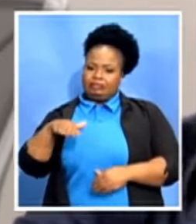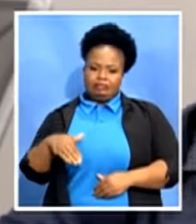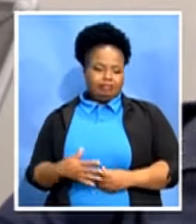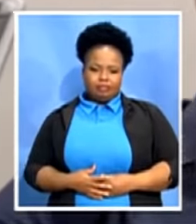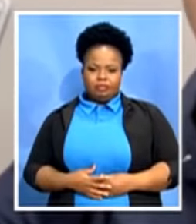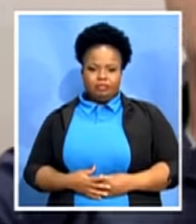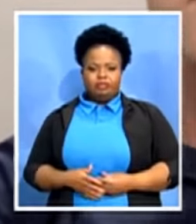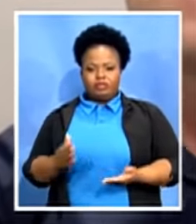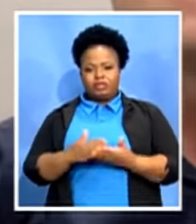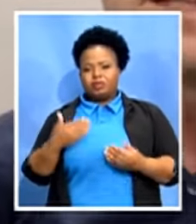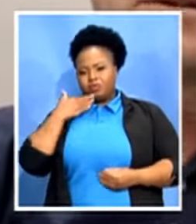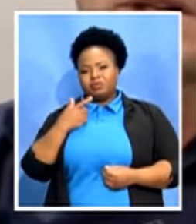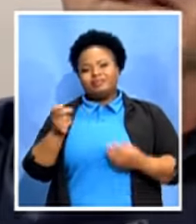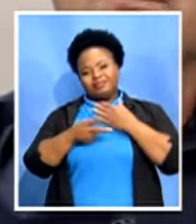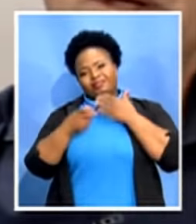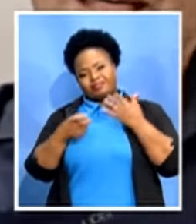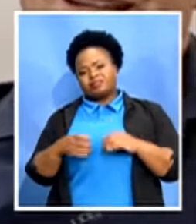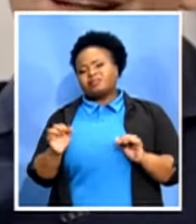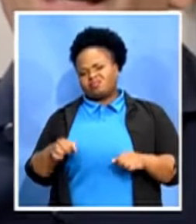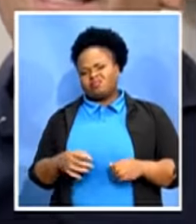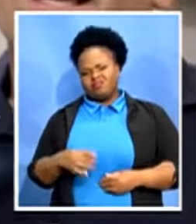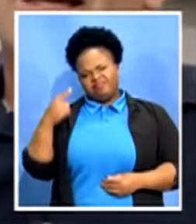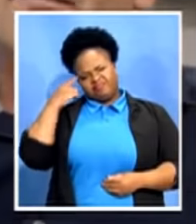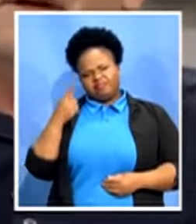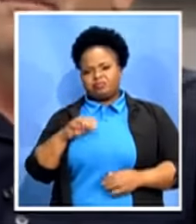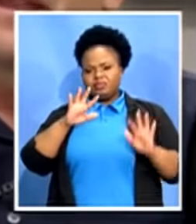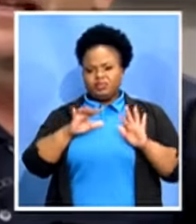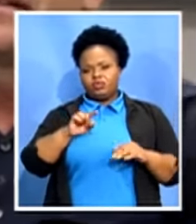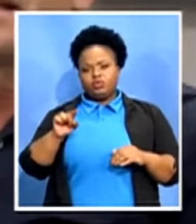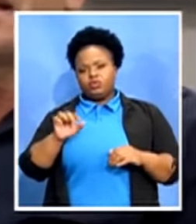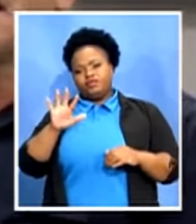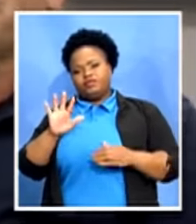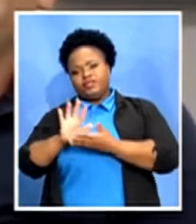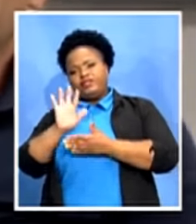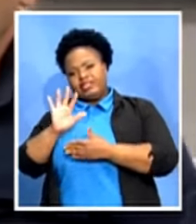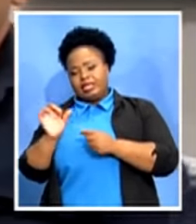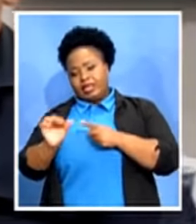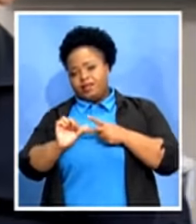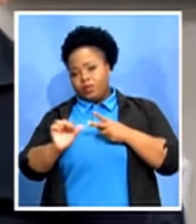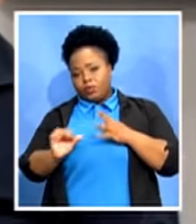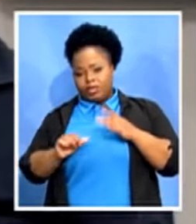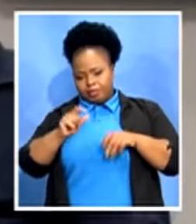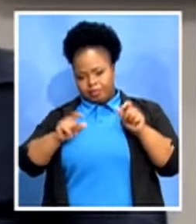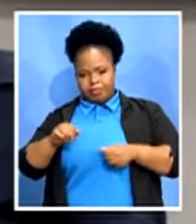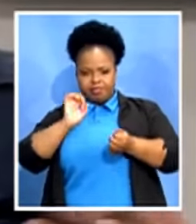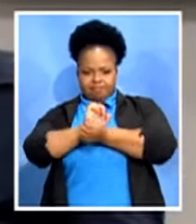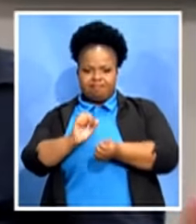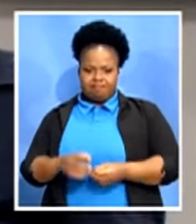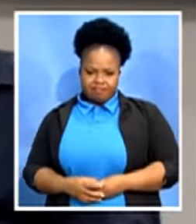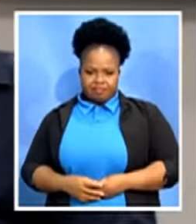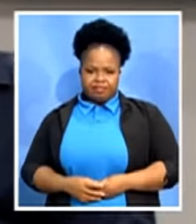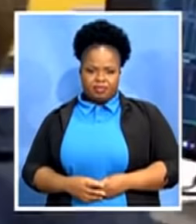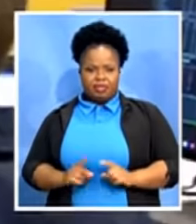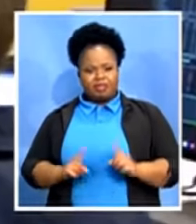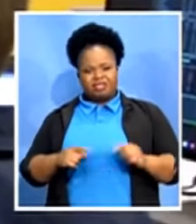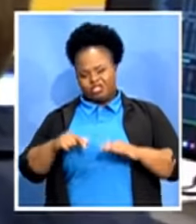probably dealing with at least 10 to 15 arrests a week. But that, you know, is a far lower number as opposed to the